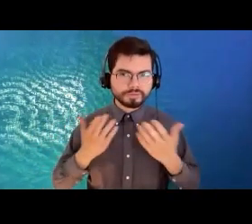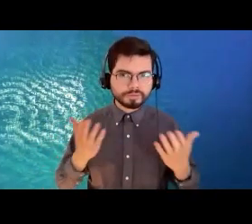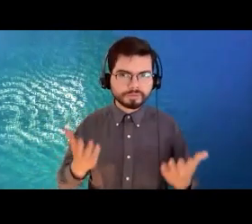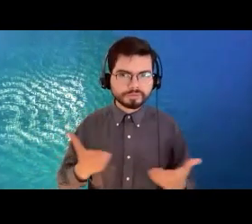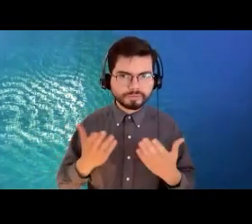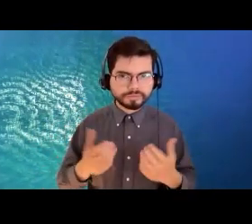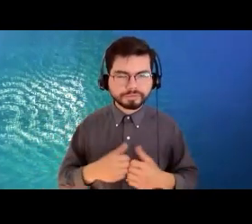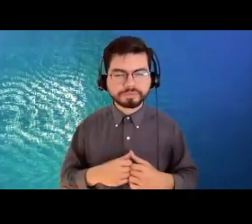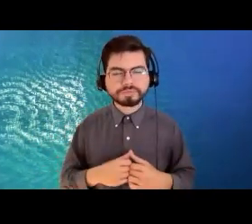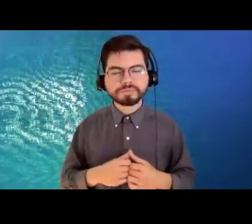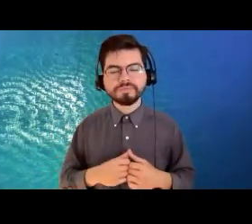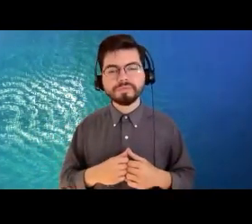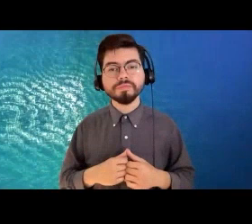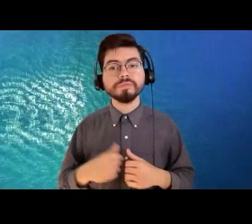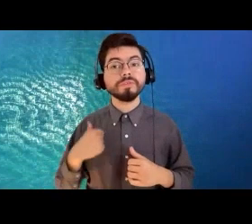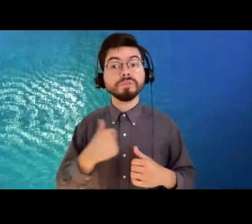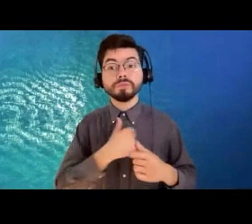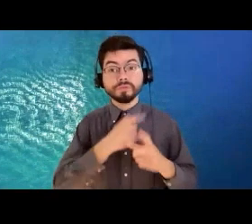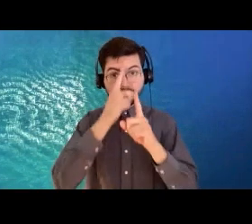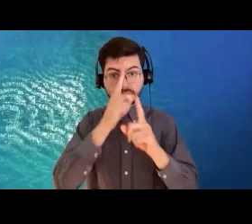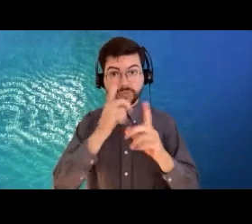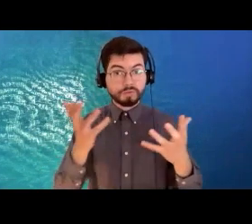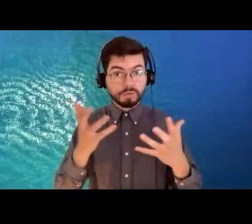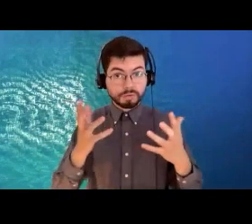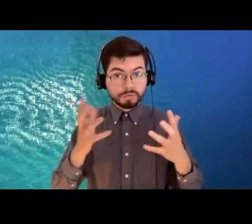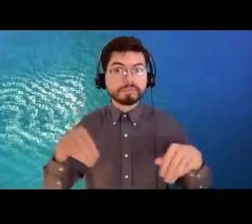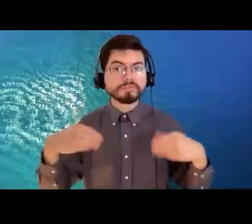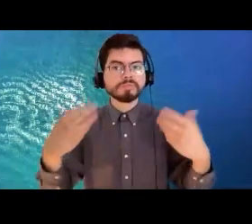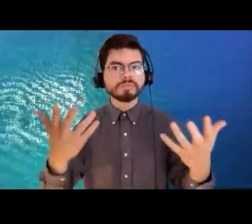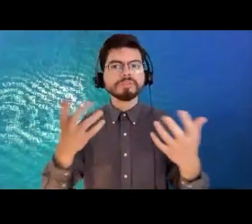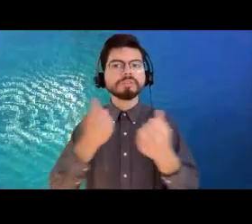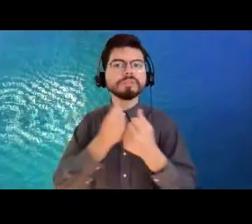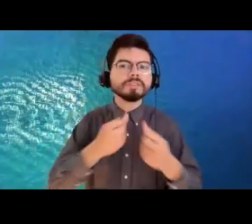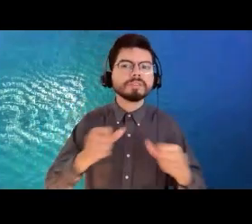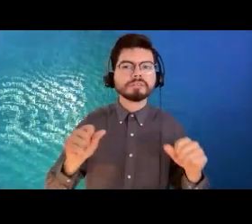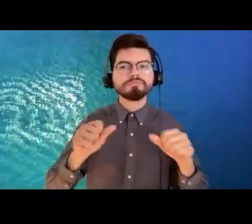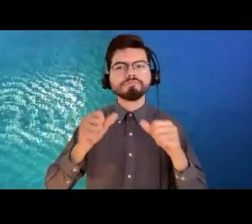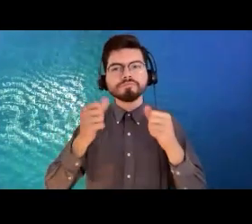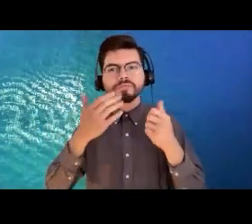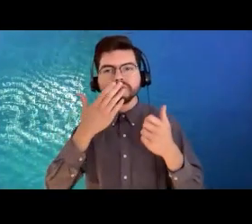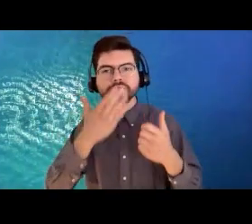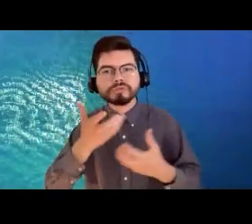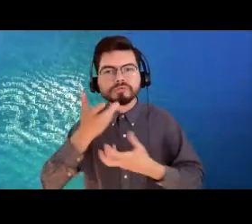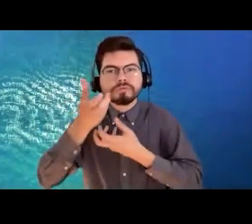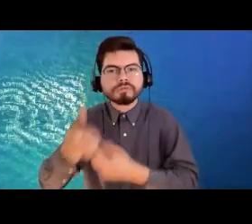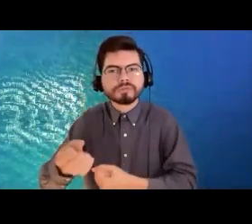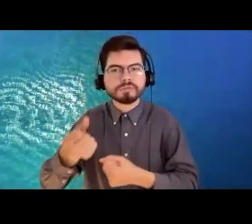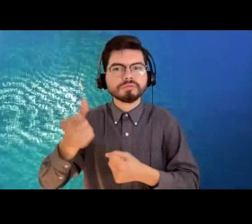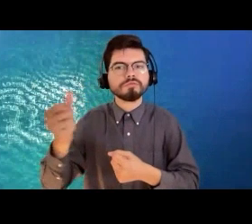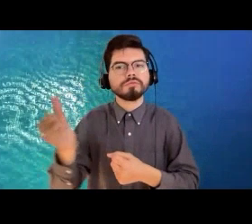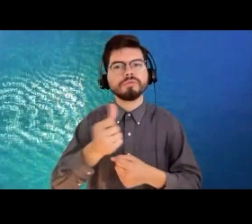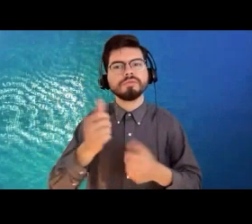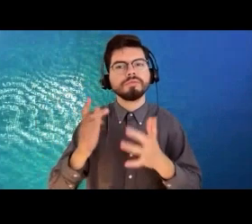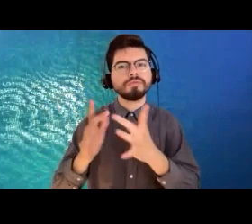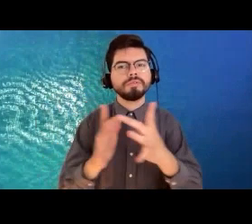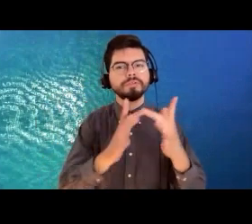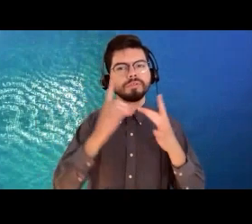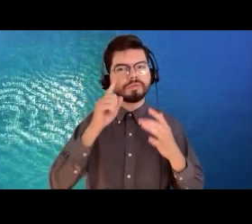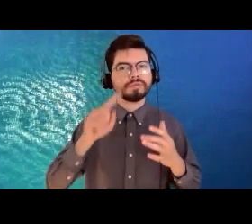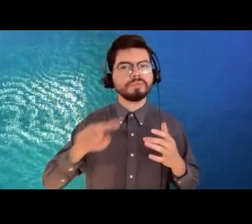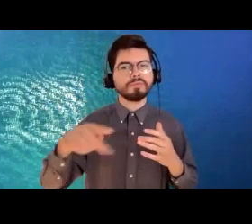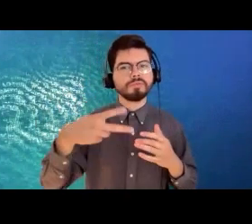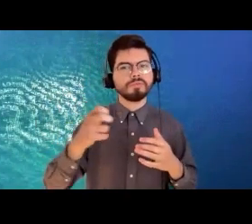continue to provide a safe and reliable transportation network for park visitors, and we